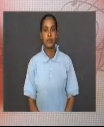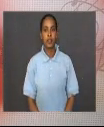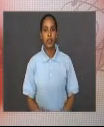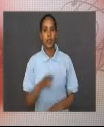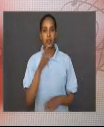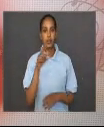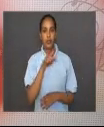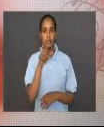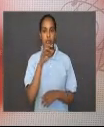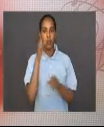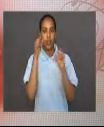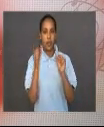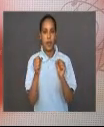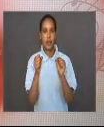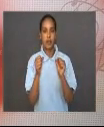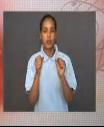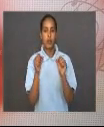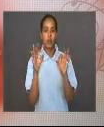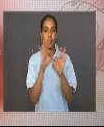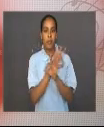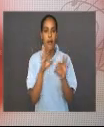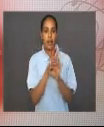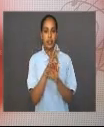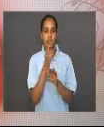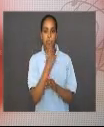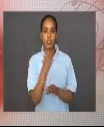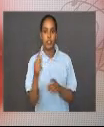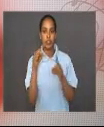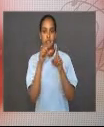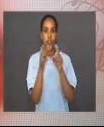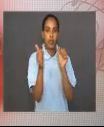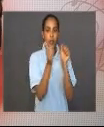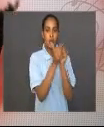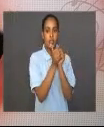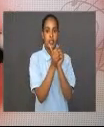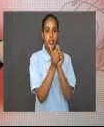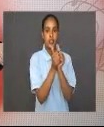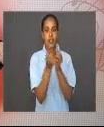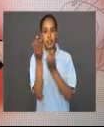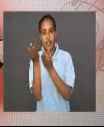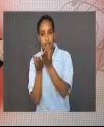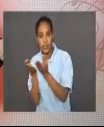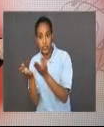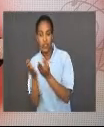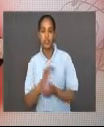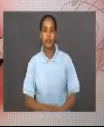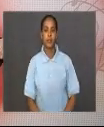Were you able to match each term with its definition?